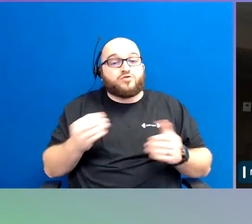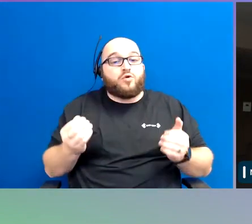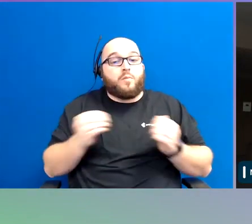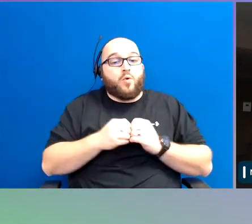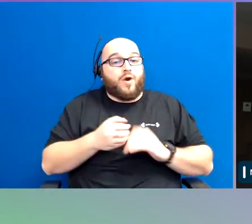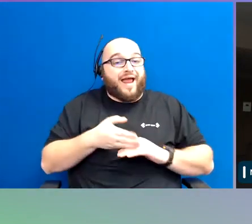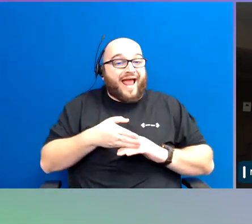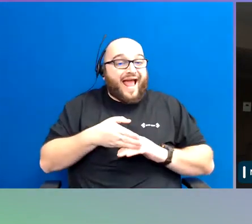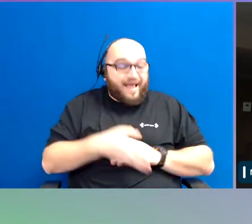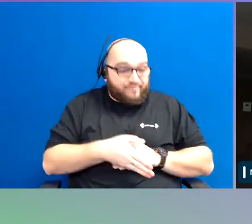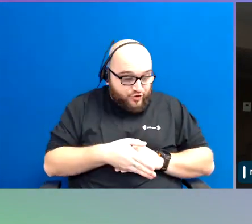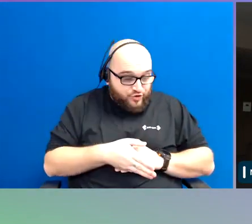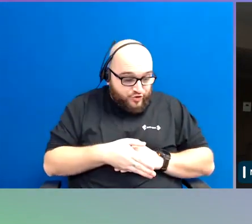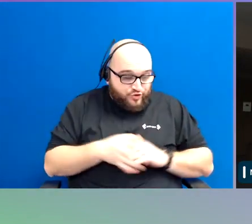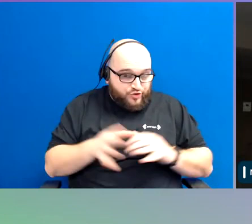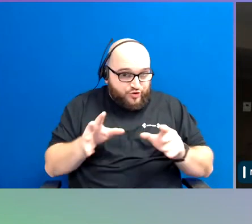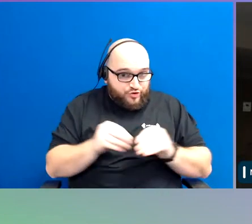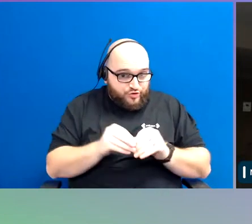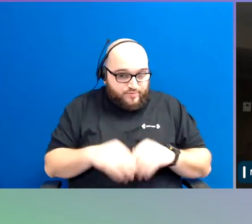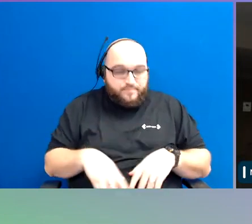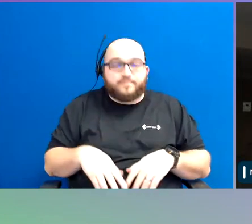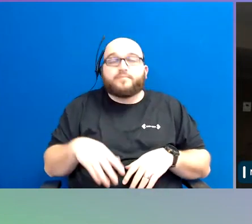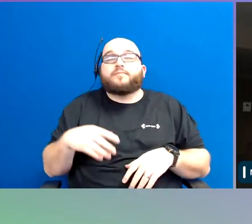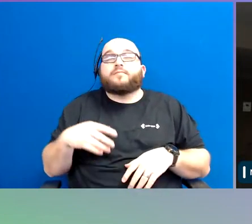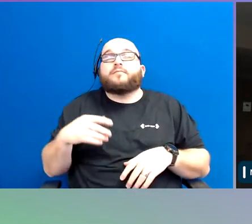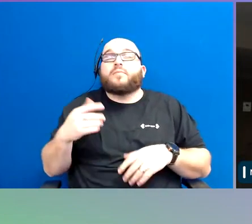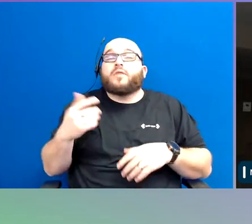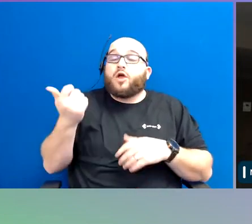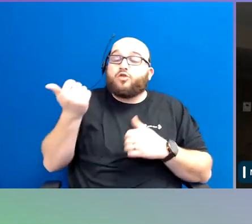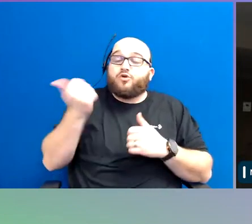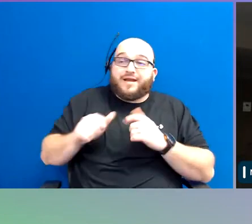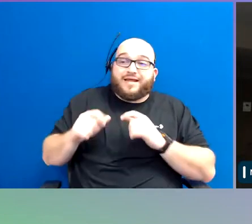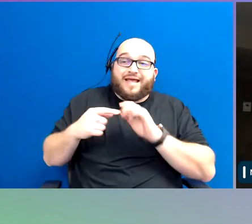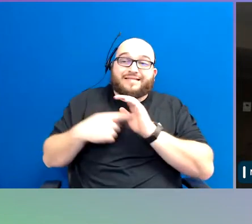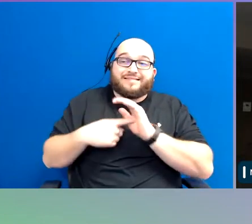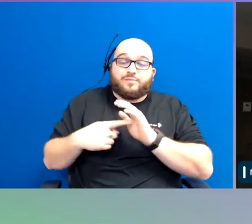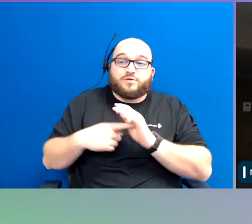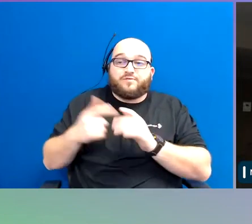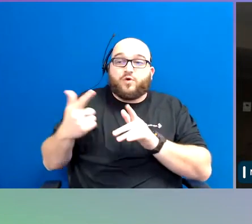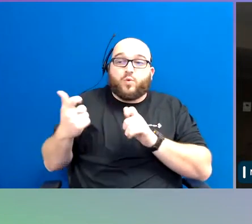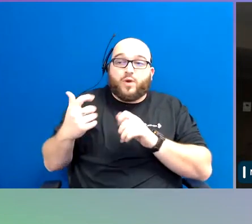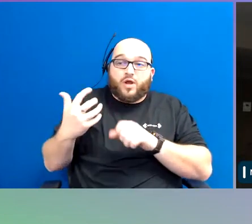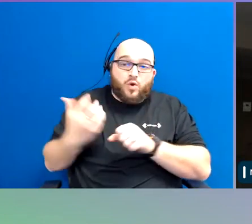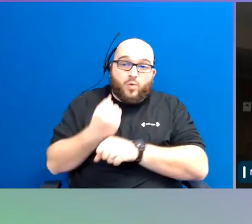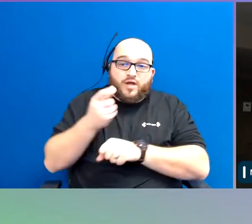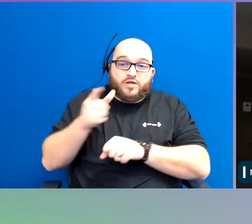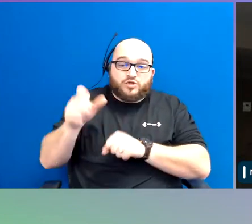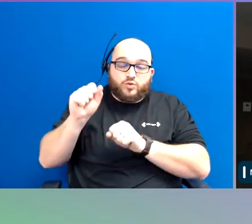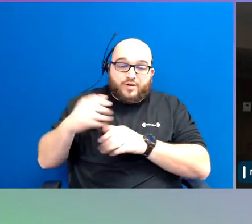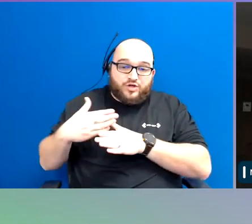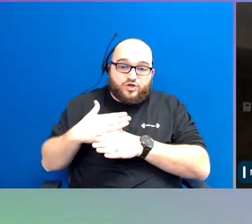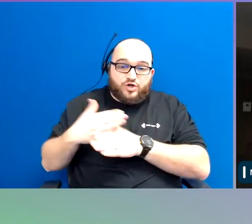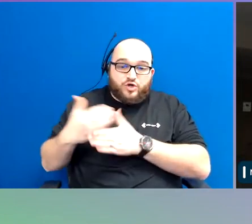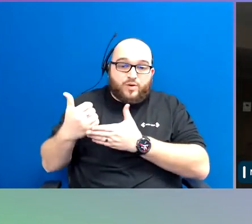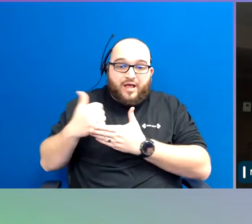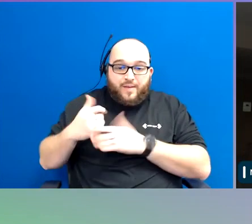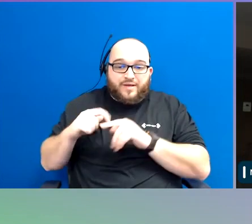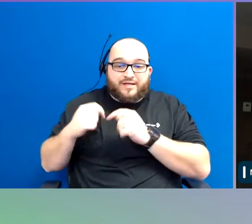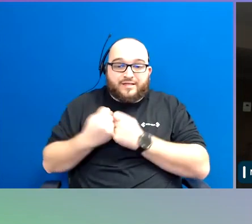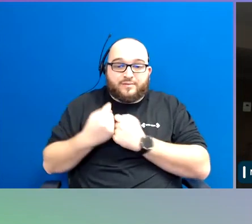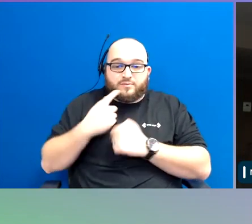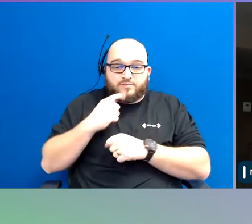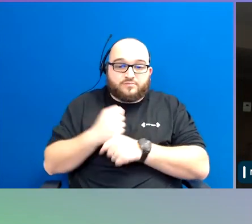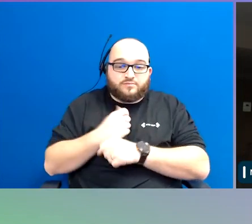one. Are there any examples of quick wins that you could share to help a team get started